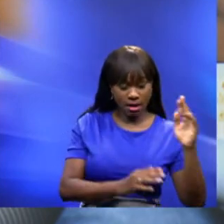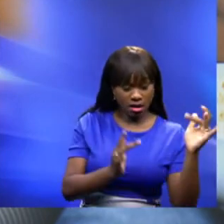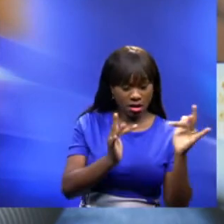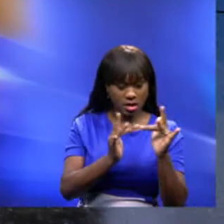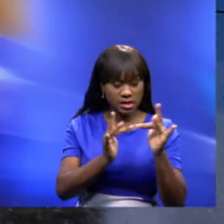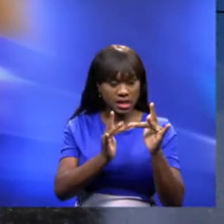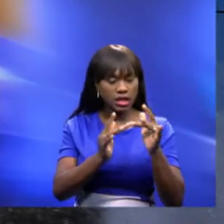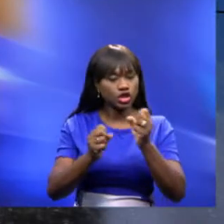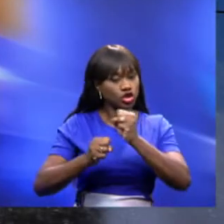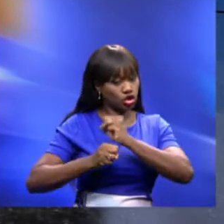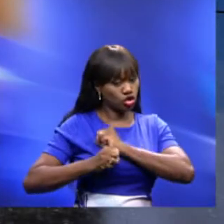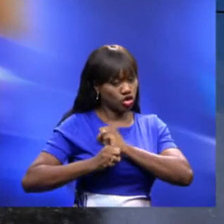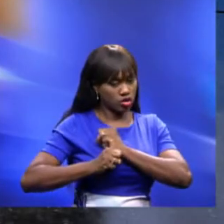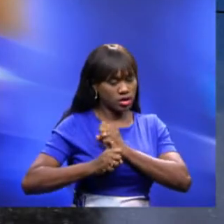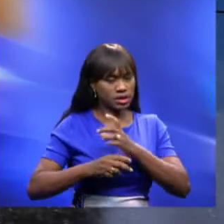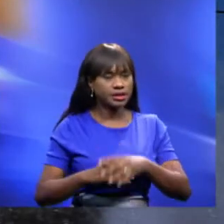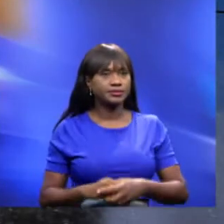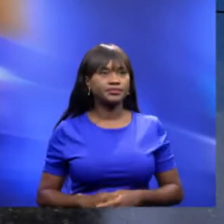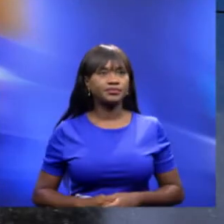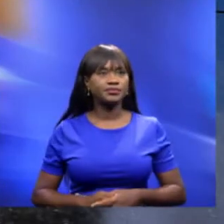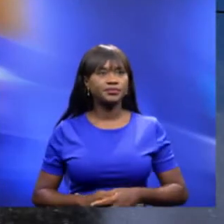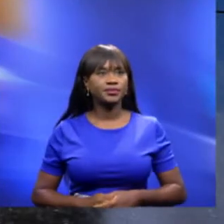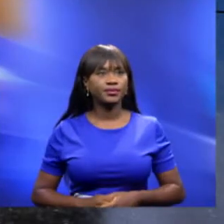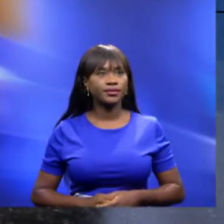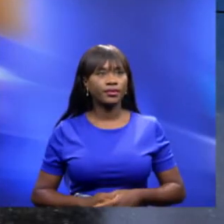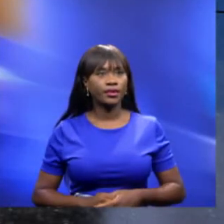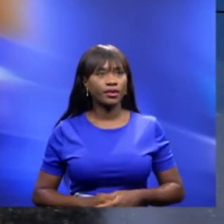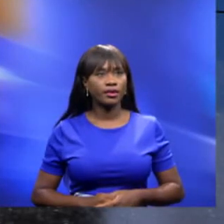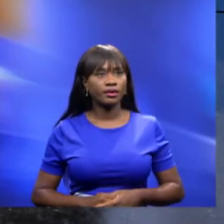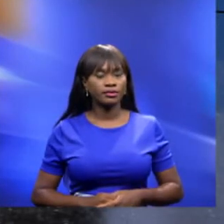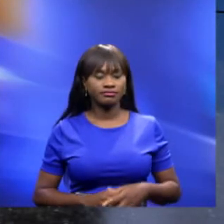Angus? So going after my